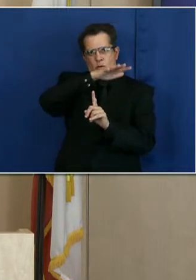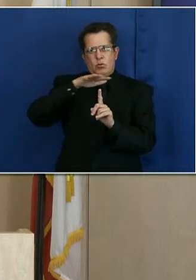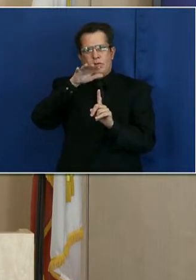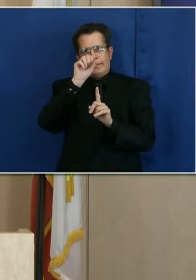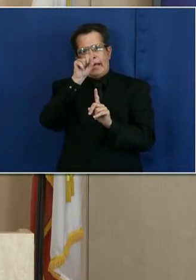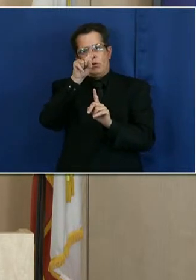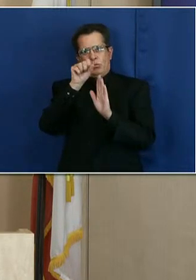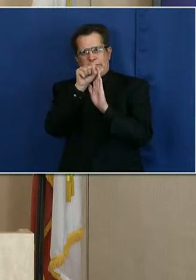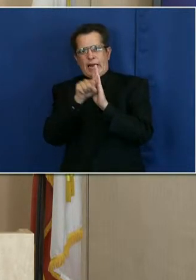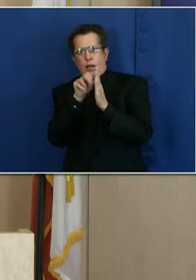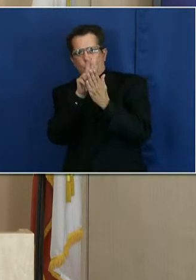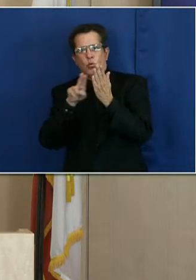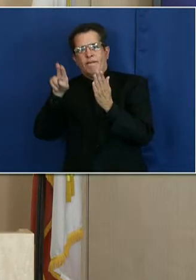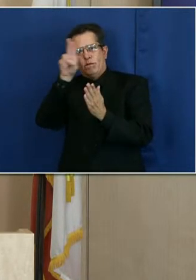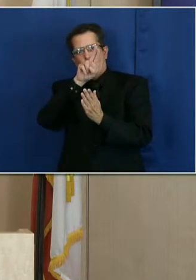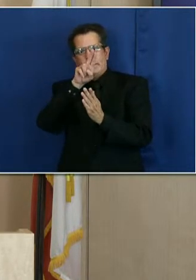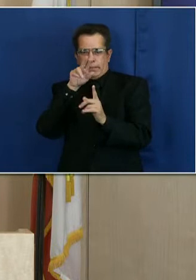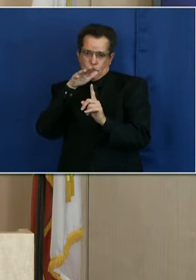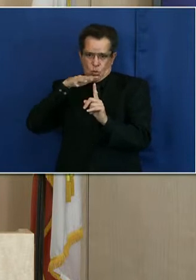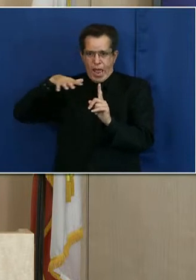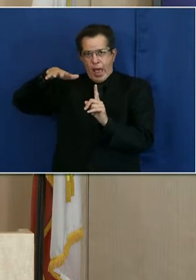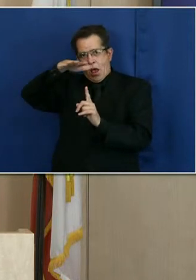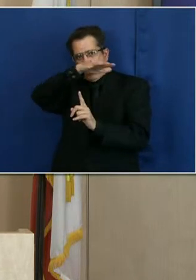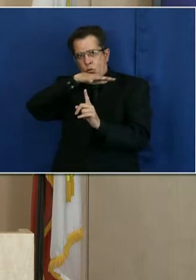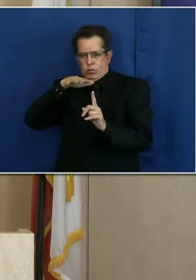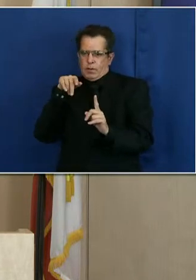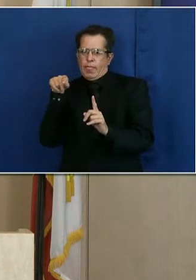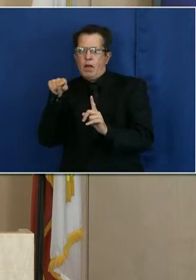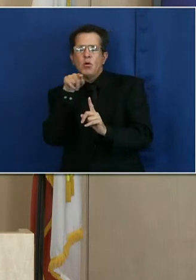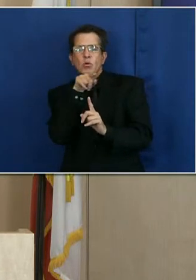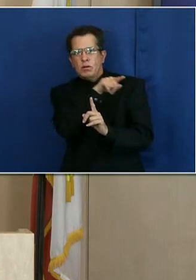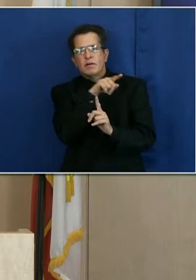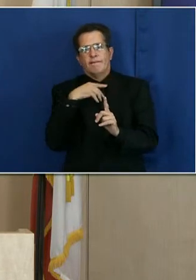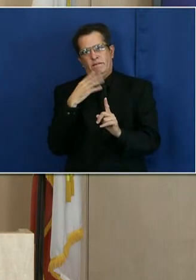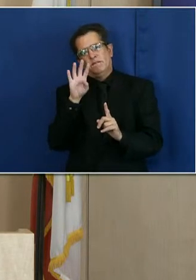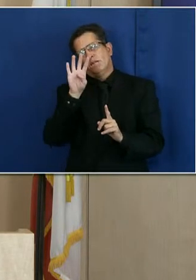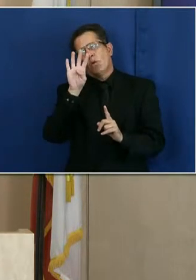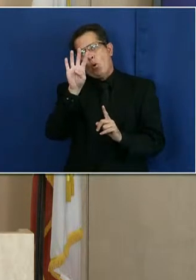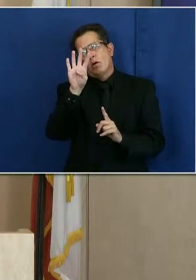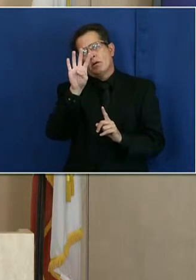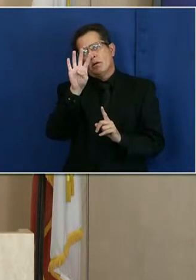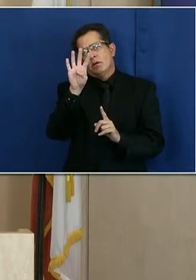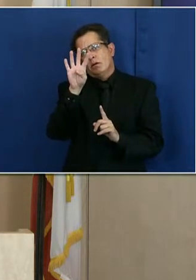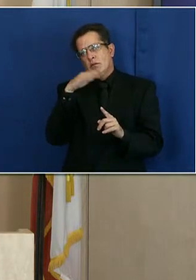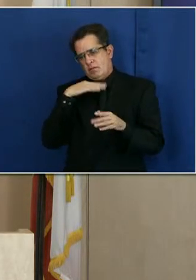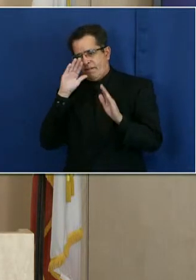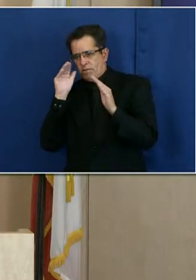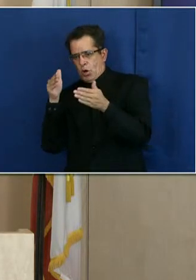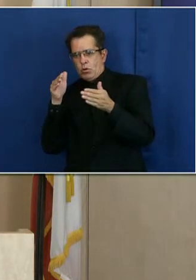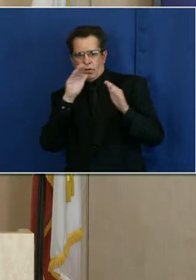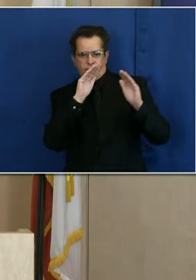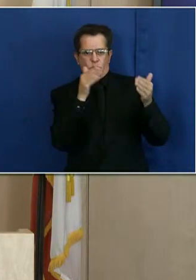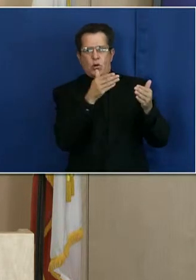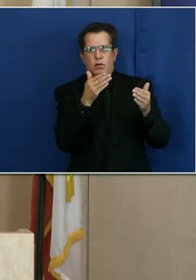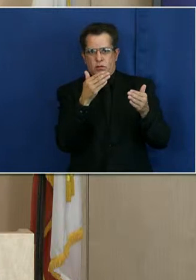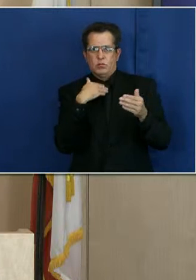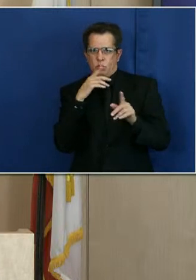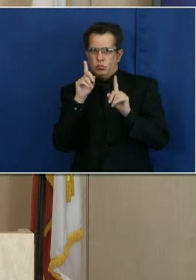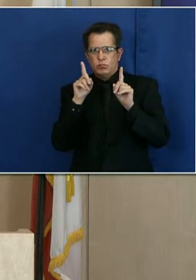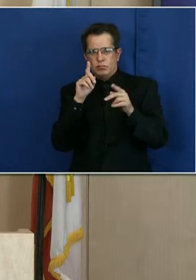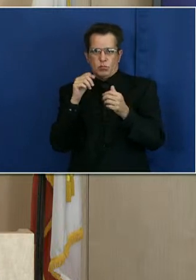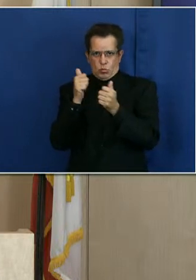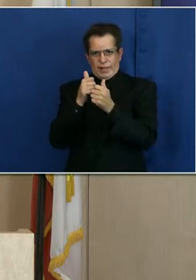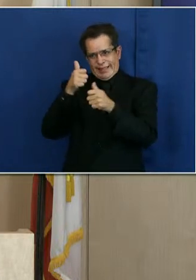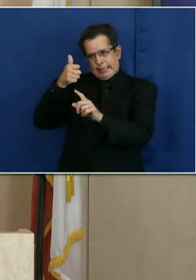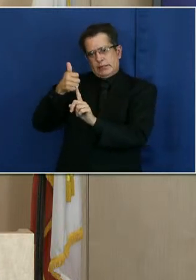State. We are treating each one of those as specifically as a specific outbreak because we're working with